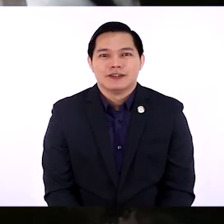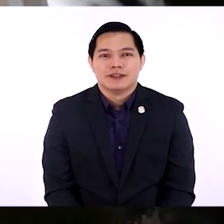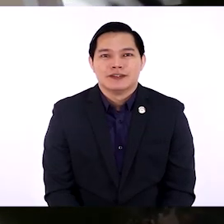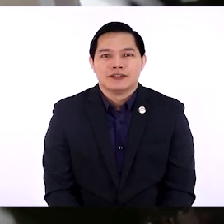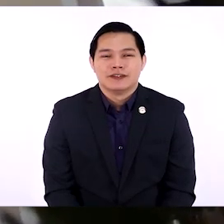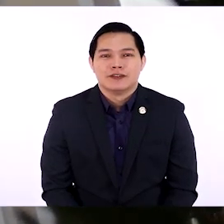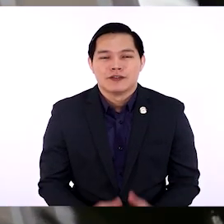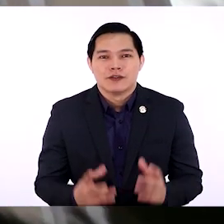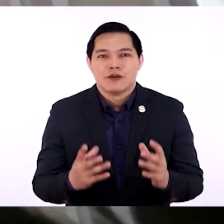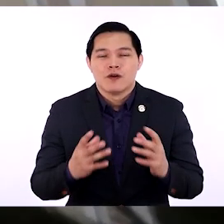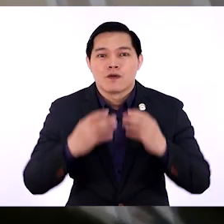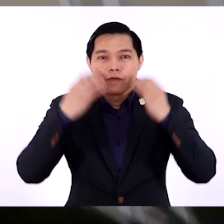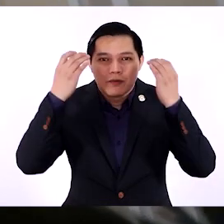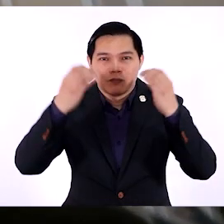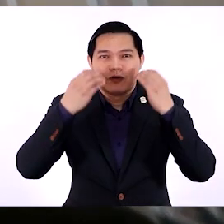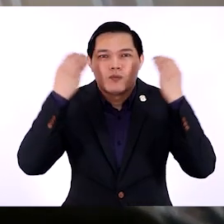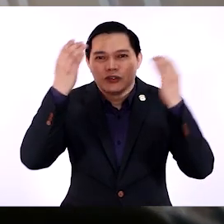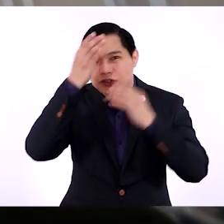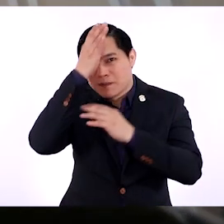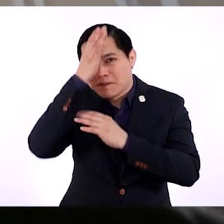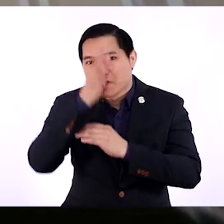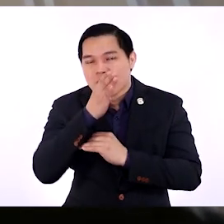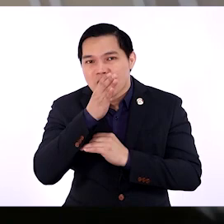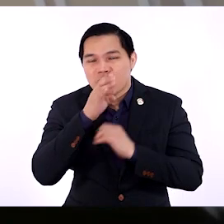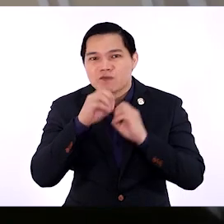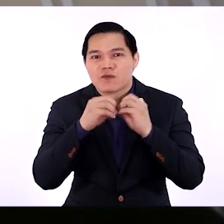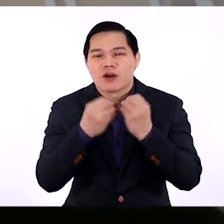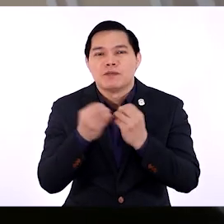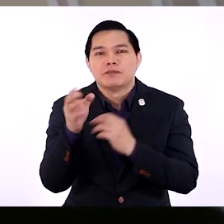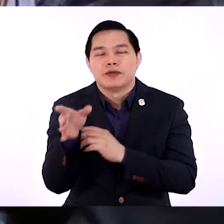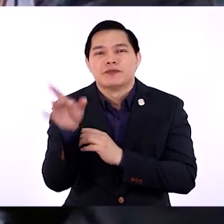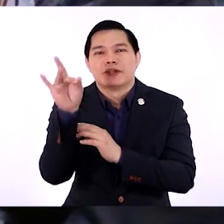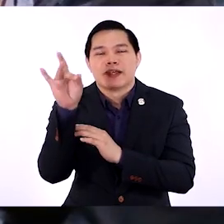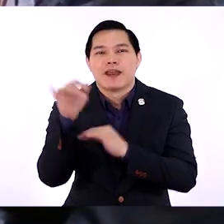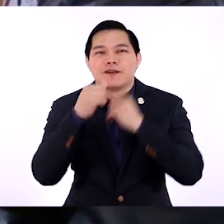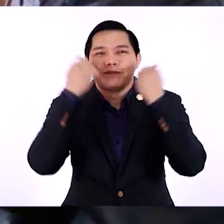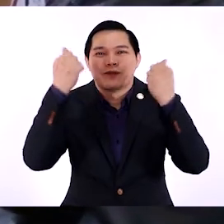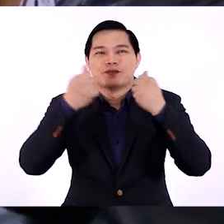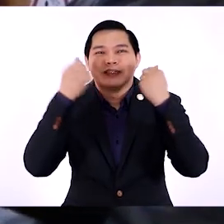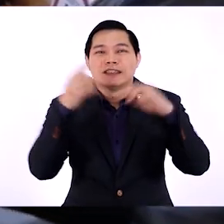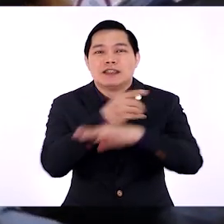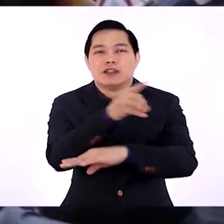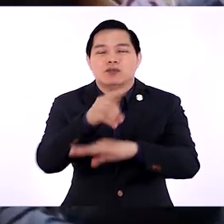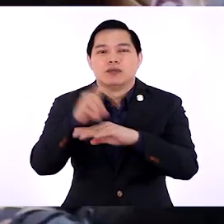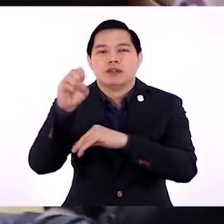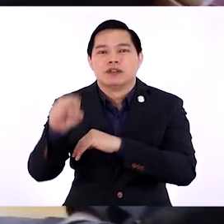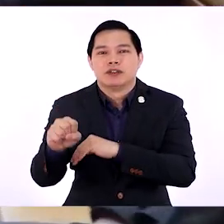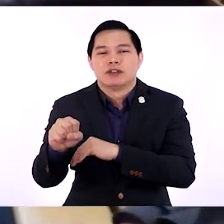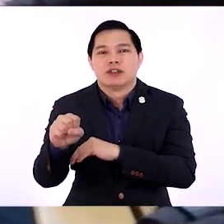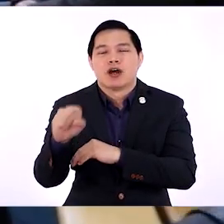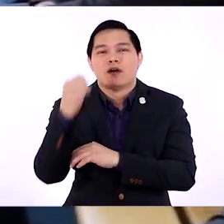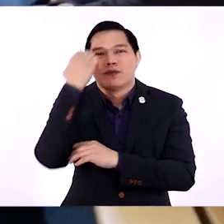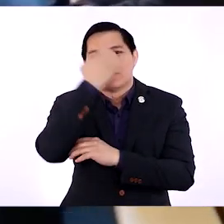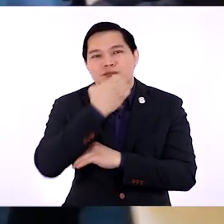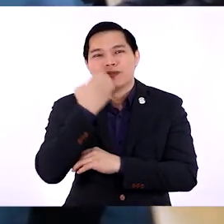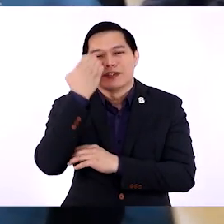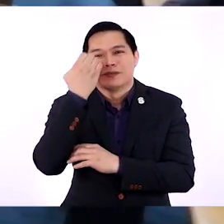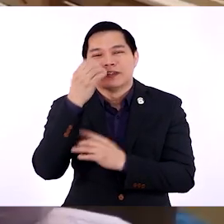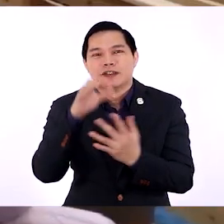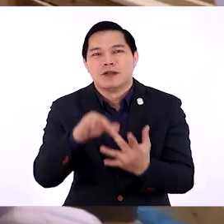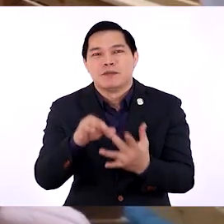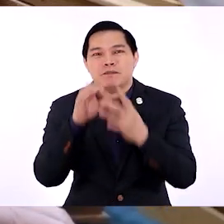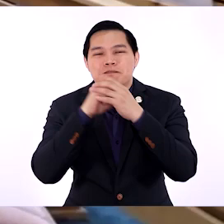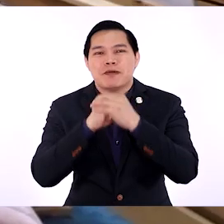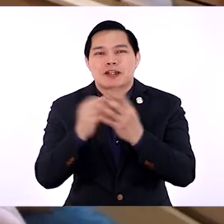In commemoration of the Bukloon organization's 58th anniversary, the District of Southern Europe held a special